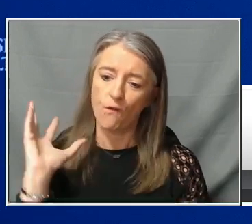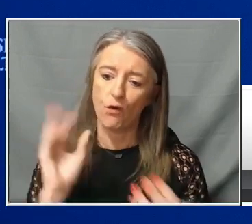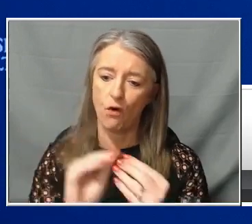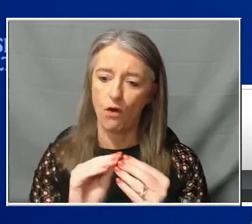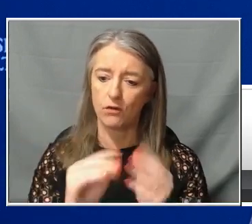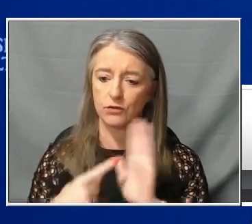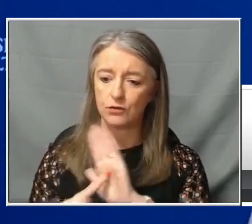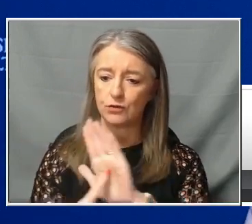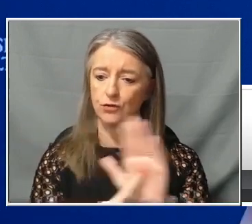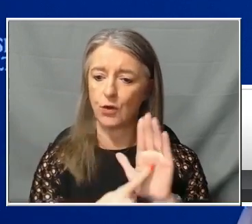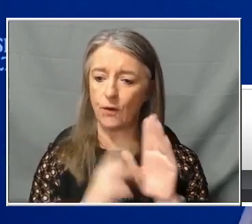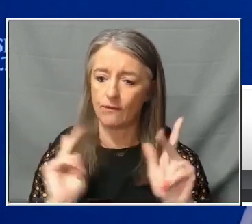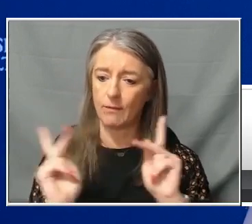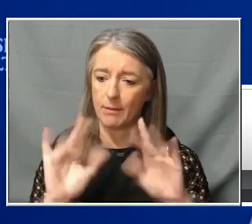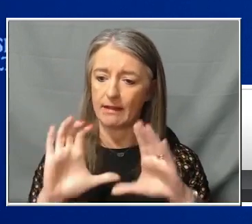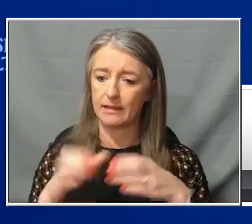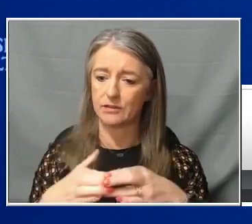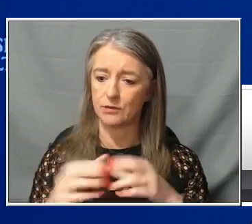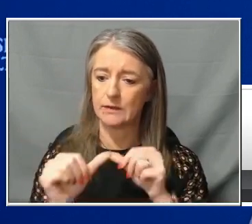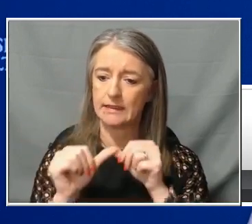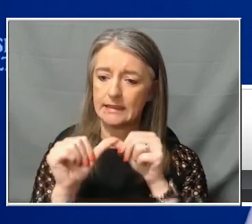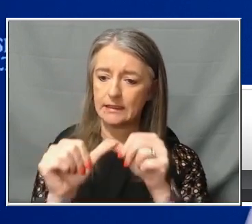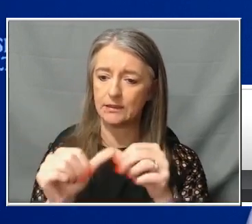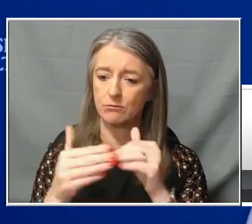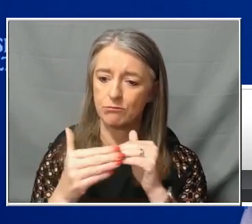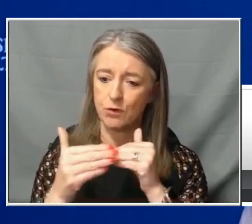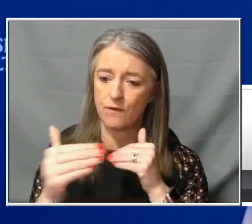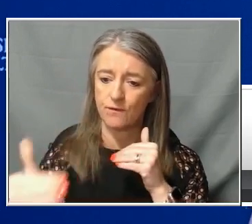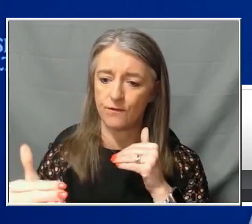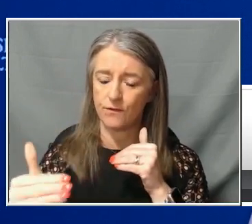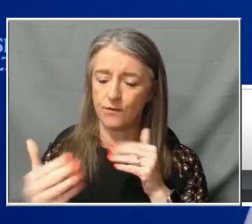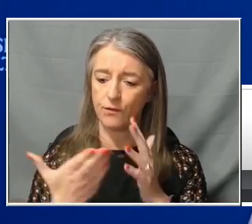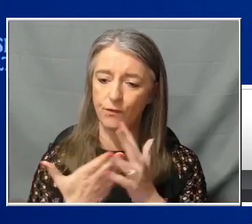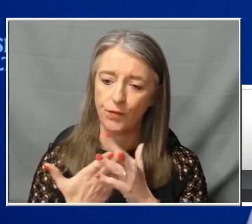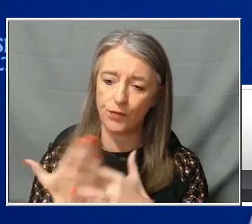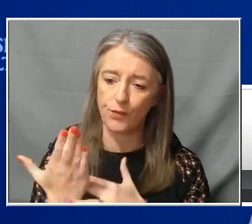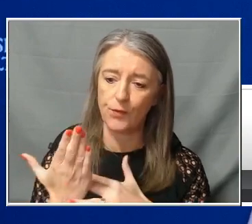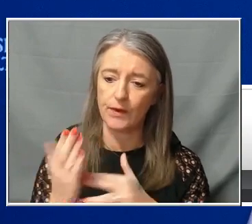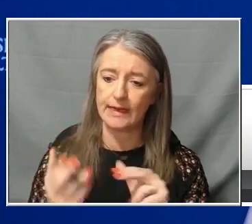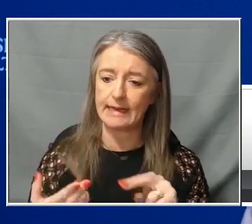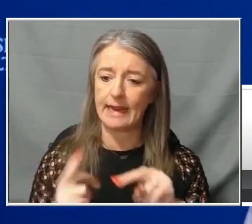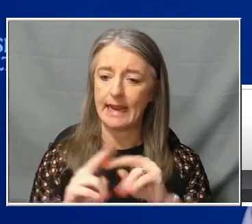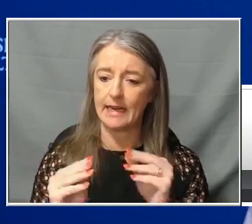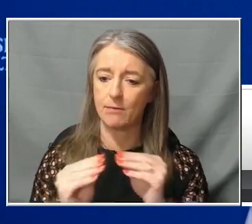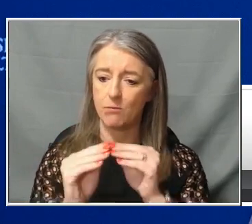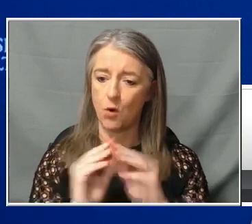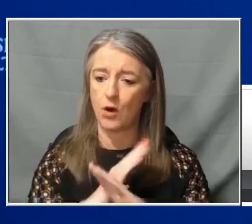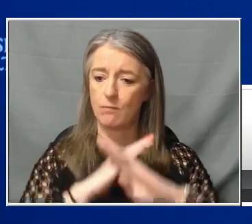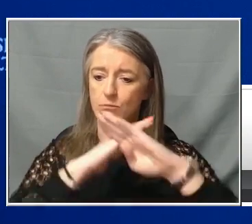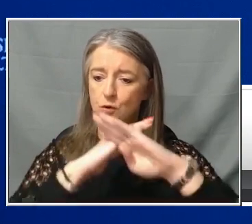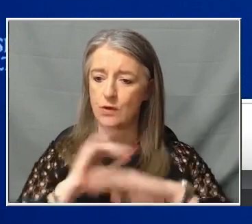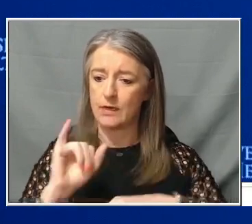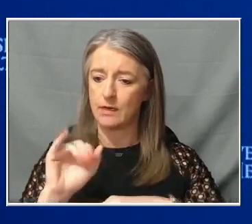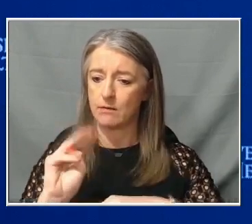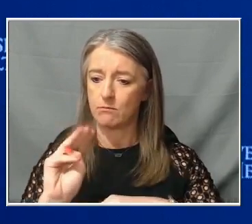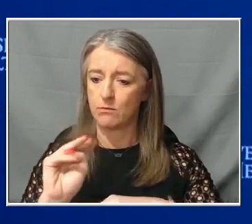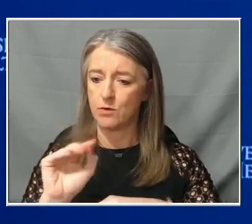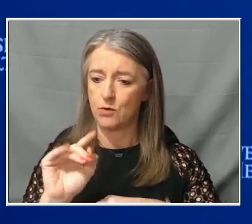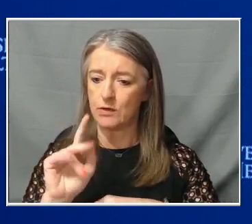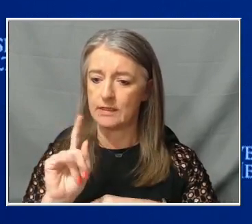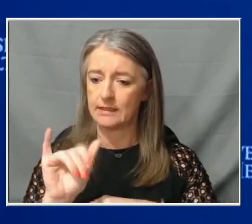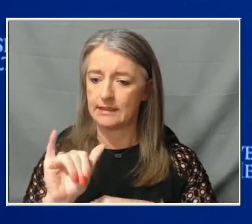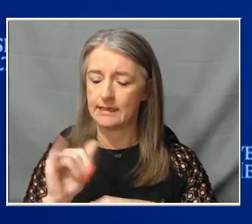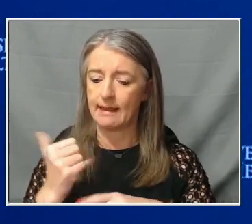as a population, we are continuing to move through this, gaining more immunity to keep us healthier and out of the